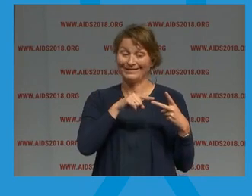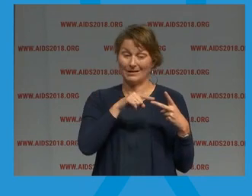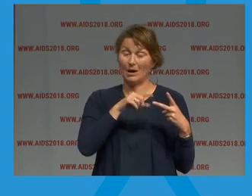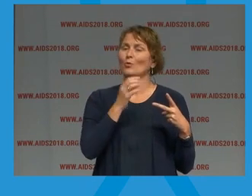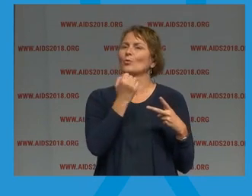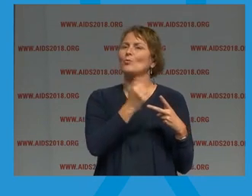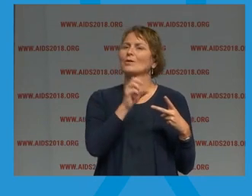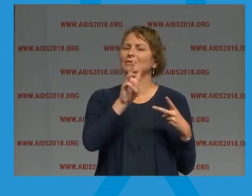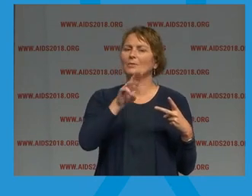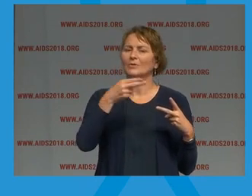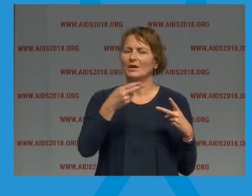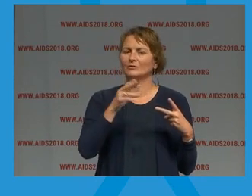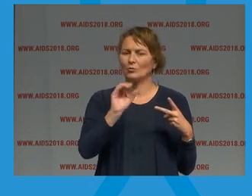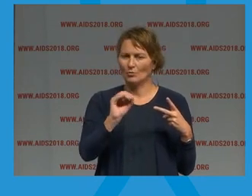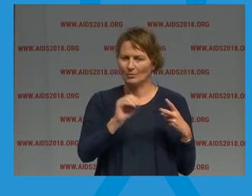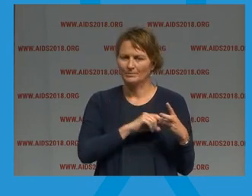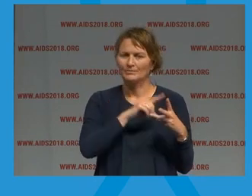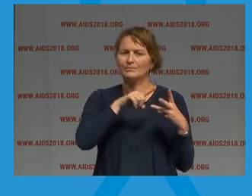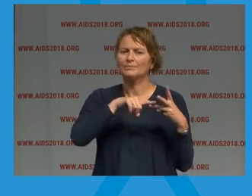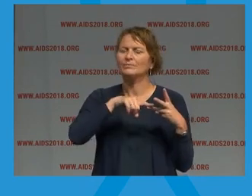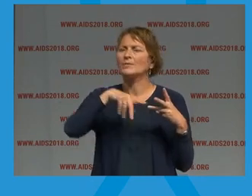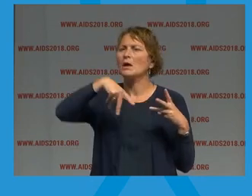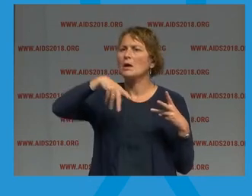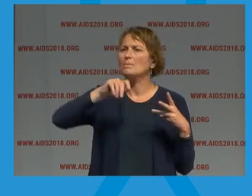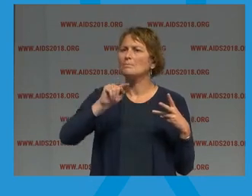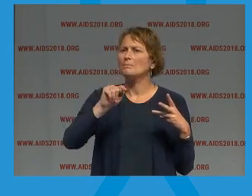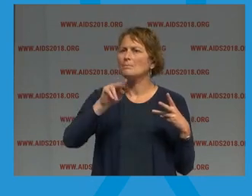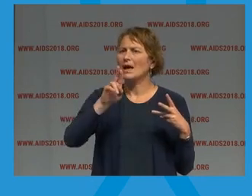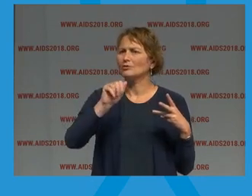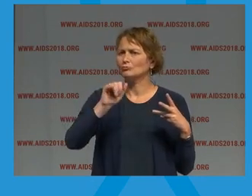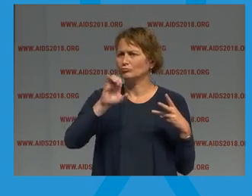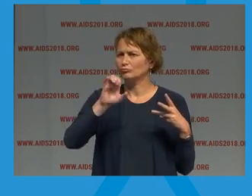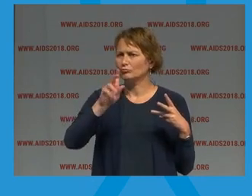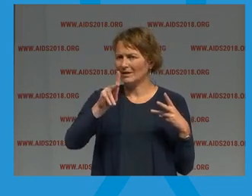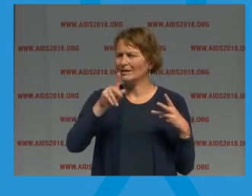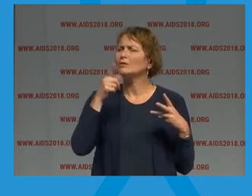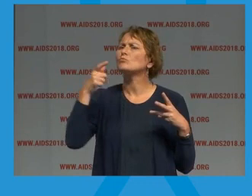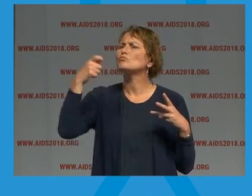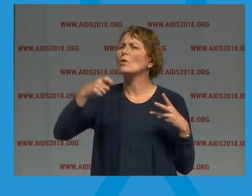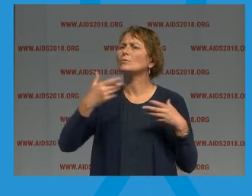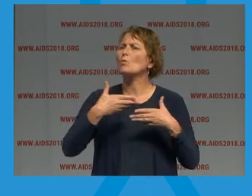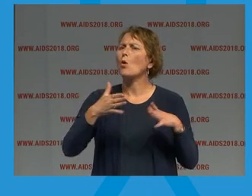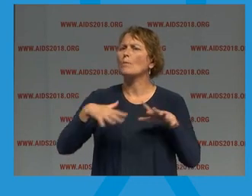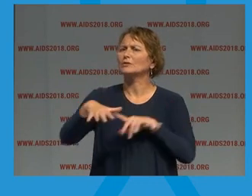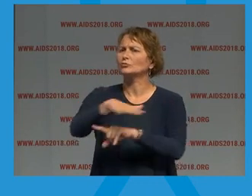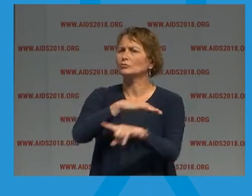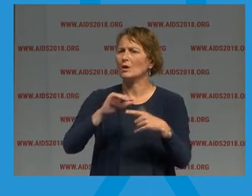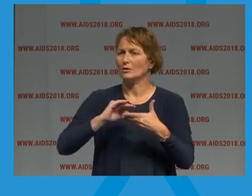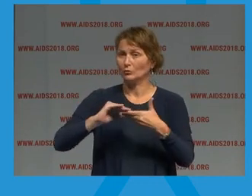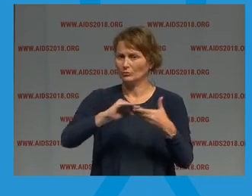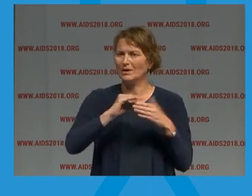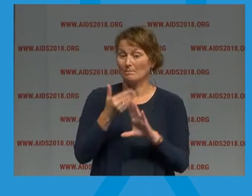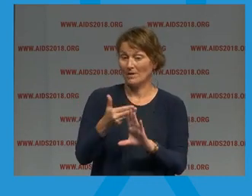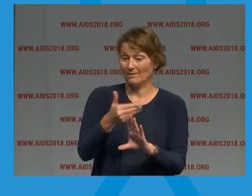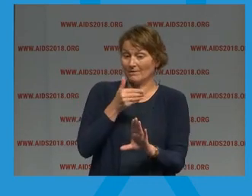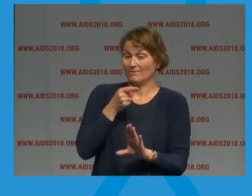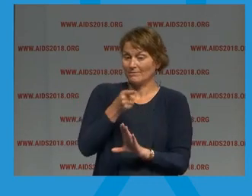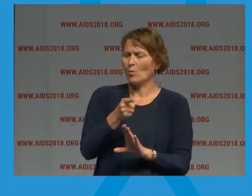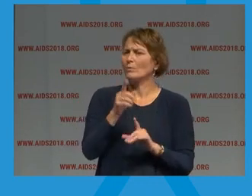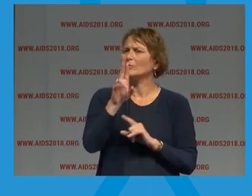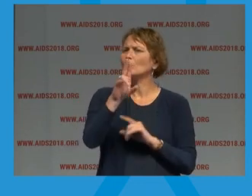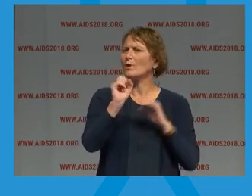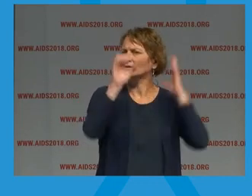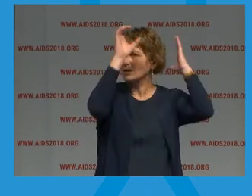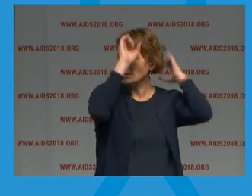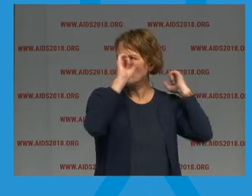WHO. Patrick, who's the president of the Open Society Foundation and former US ambassador to